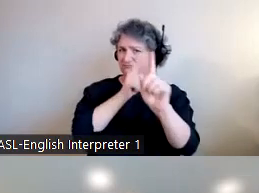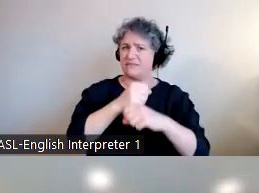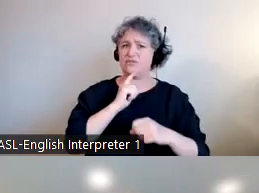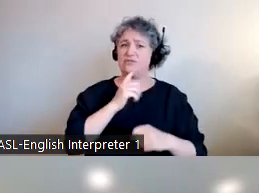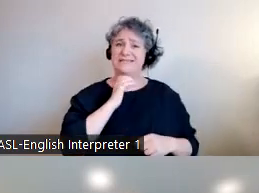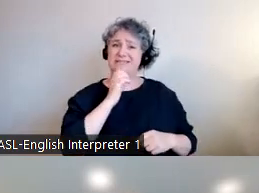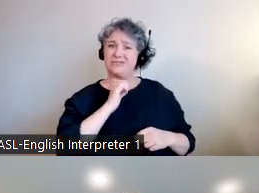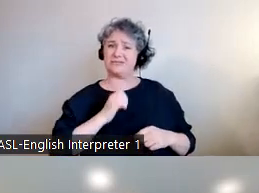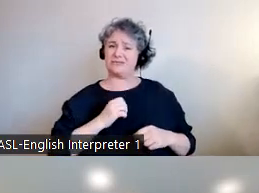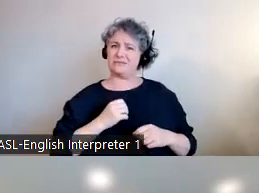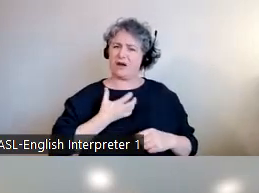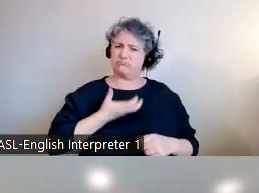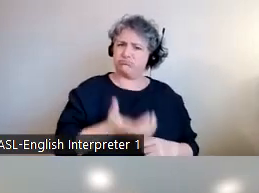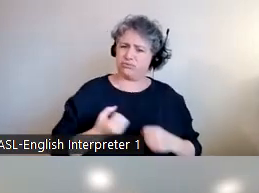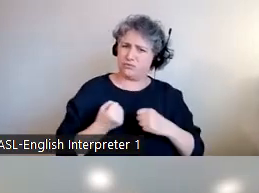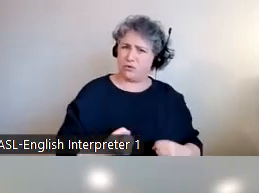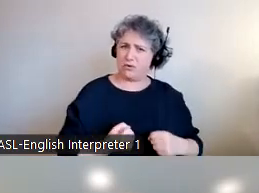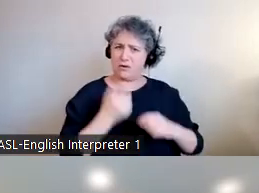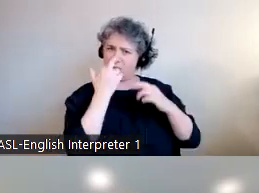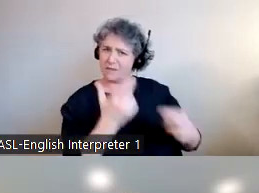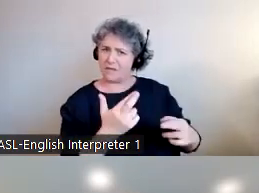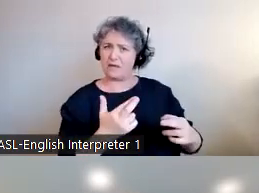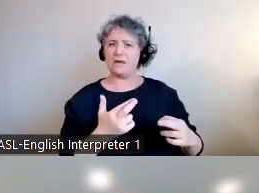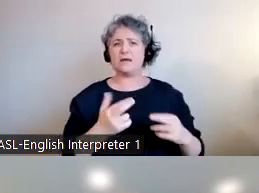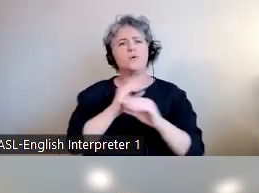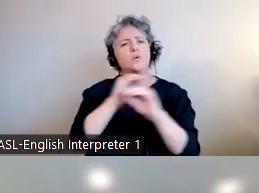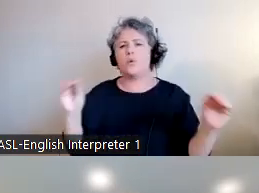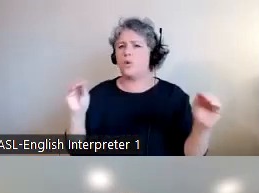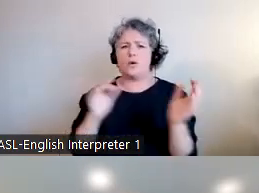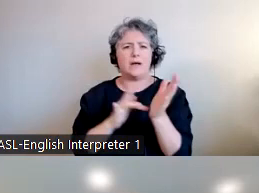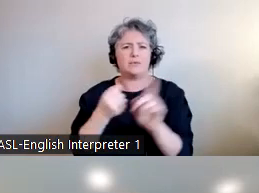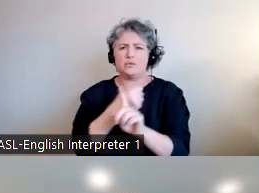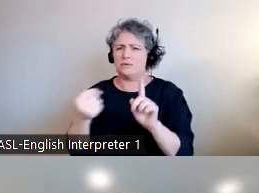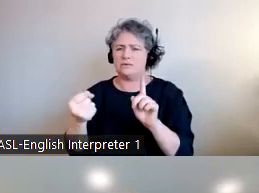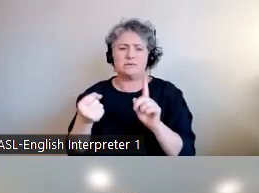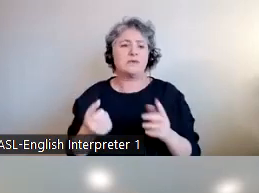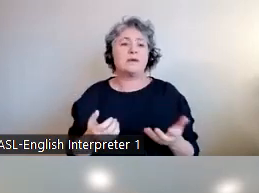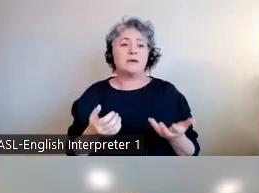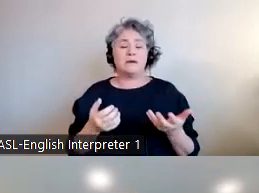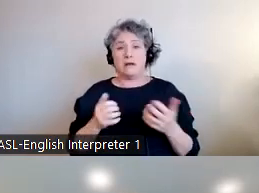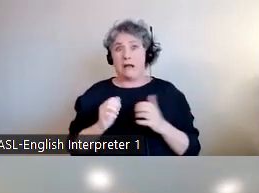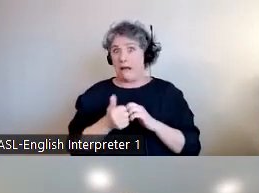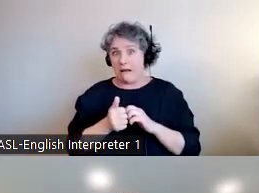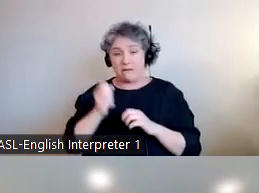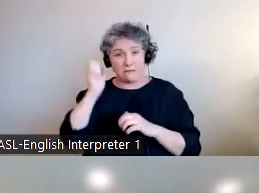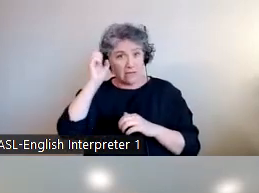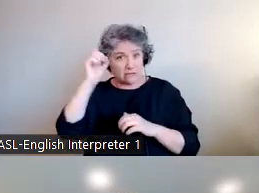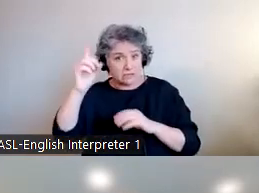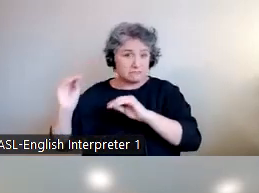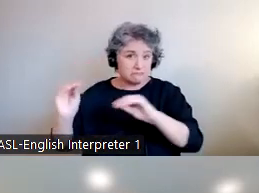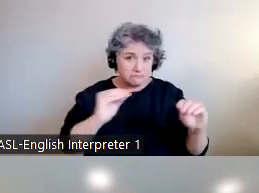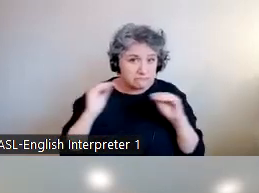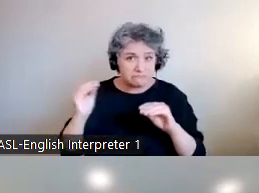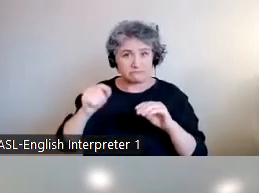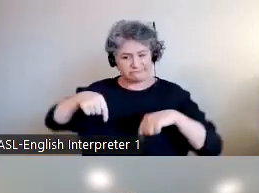feel respected. And we do this through, creating awareness, doing education sessions such as this, and working with our community partners